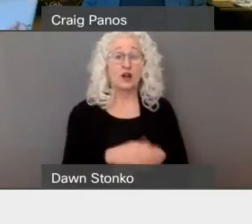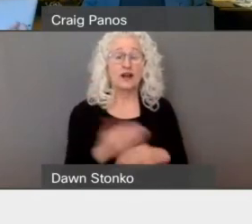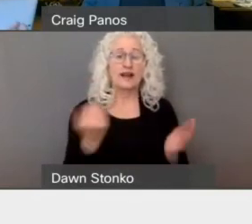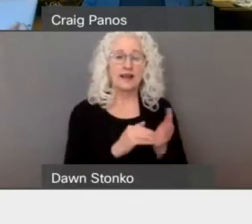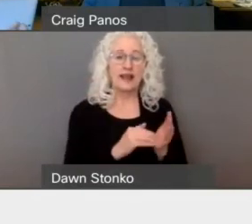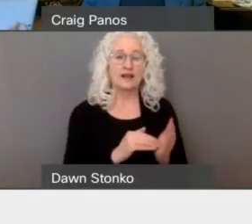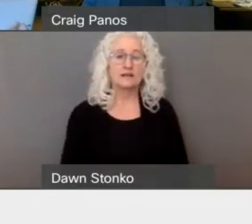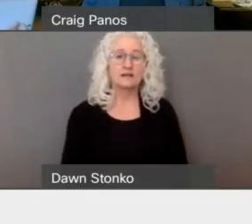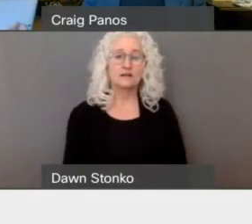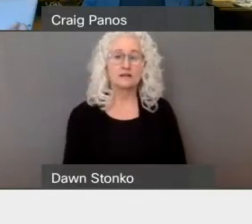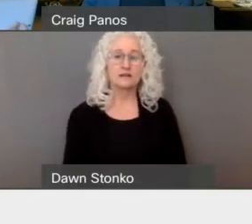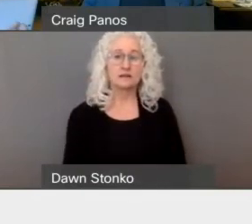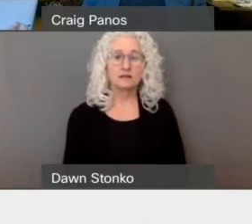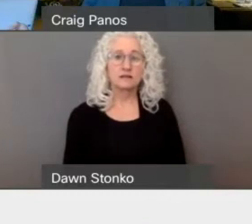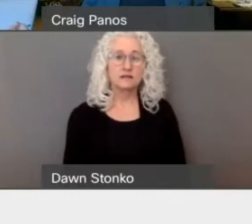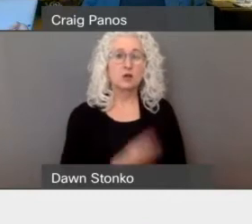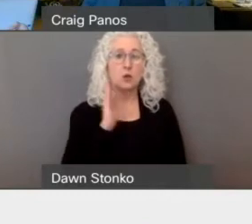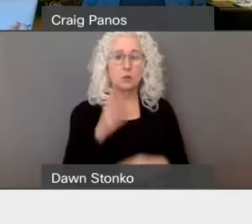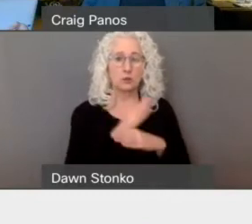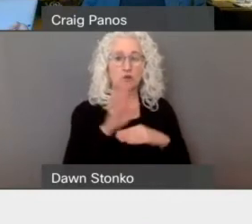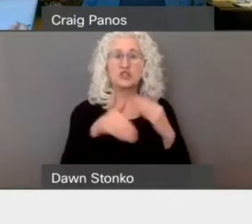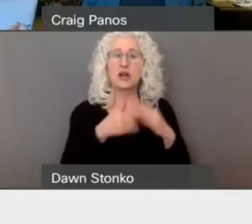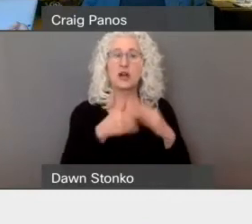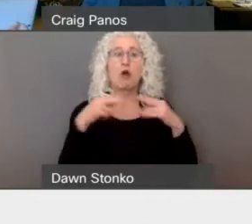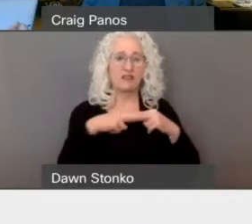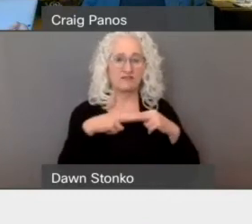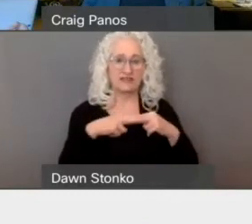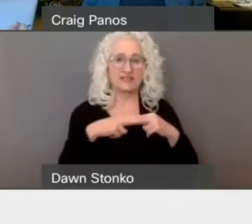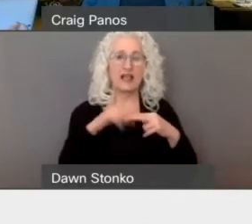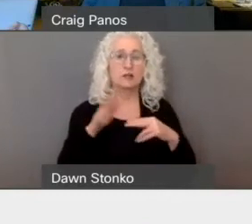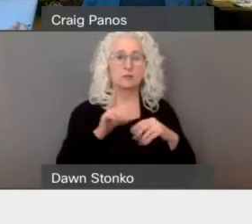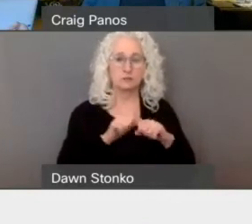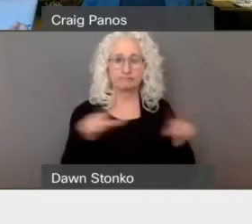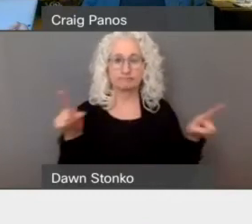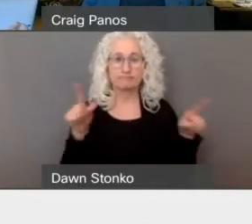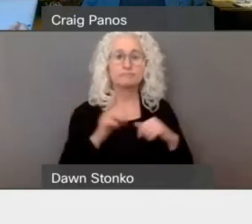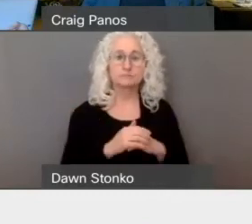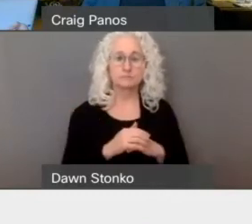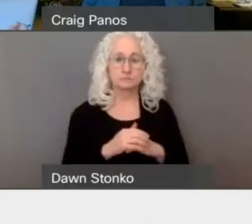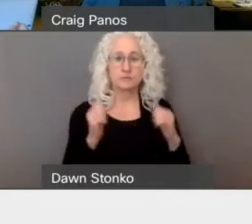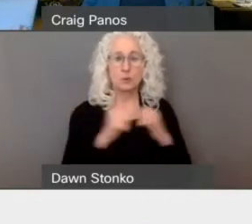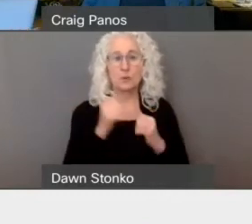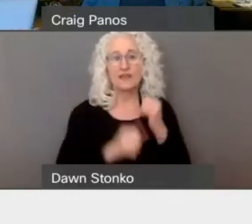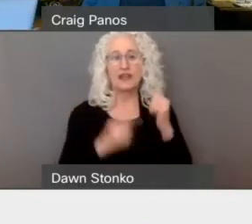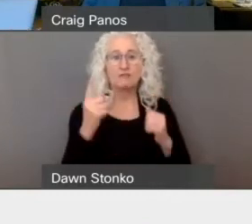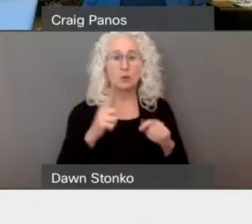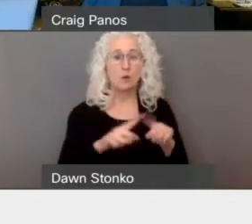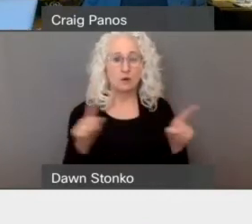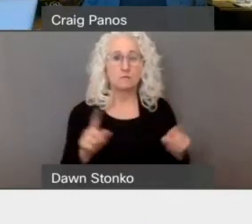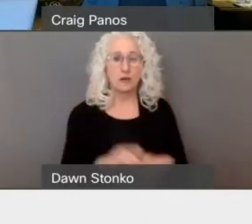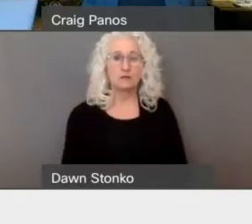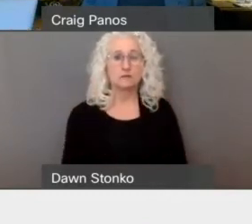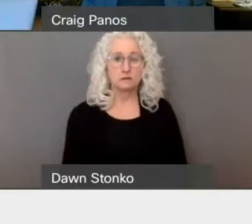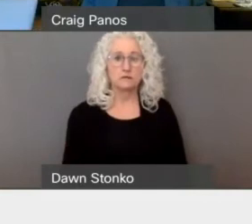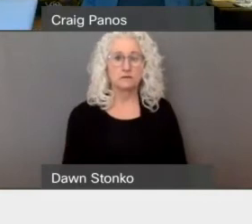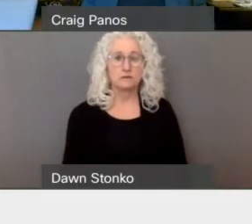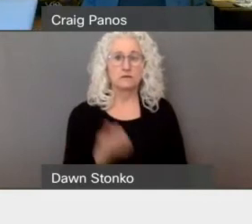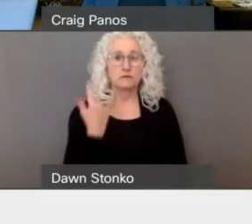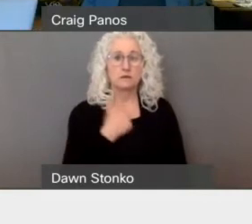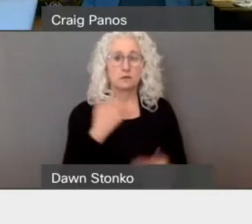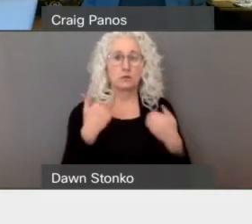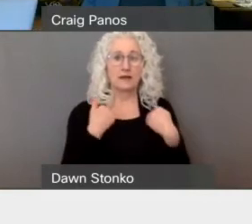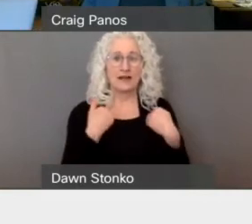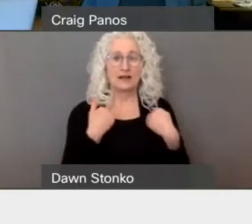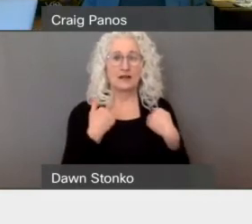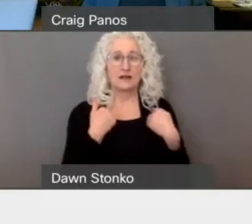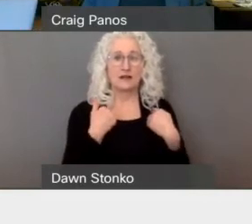again, we will share all these slides with fun, but we had, let